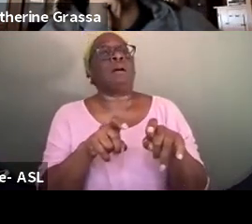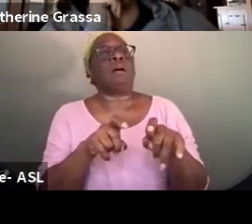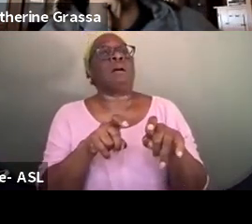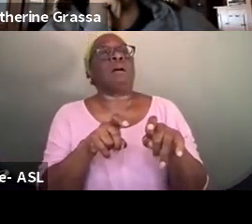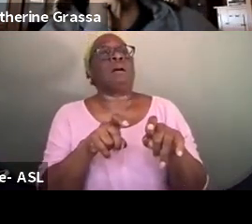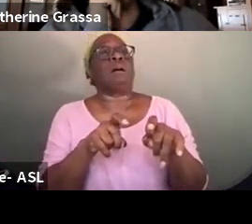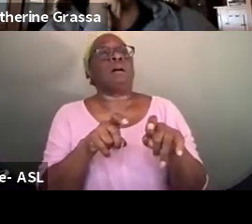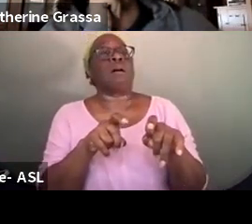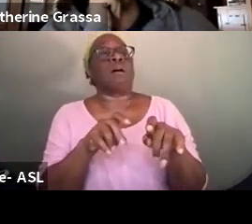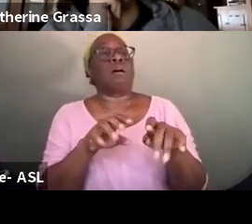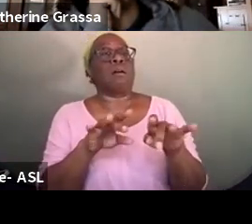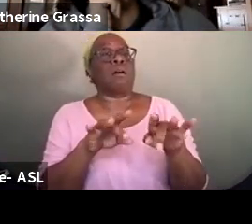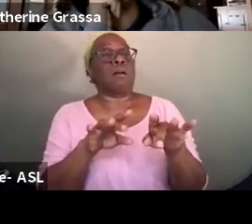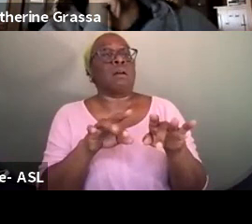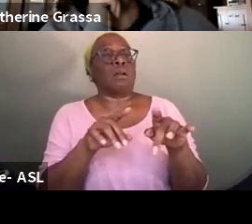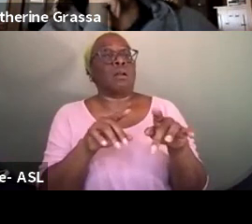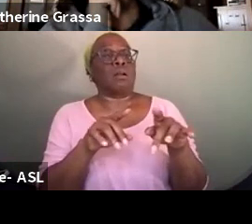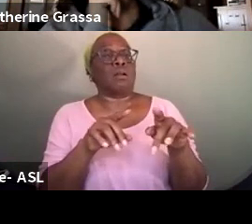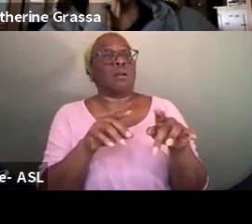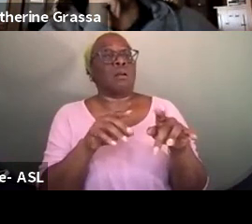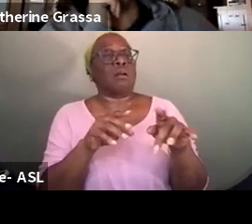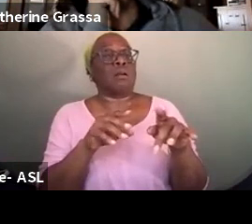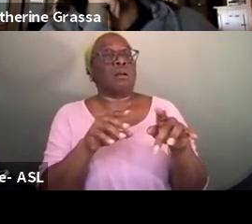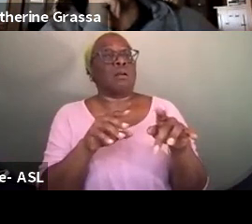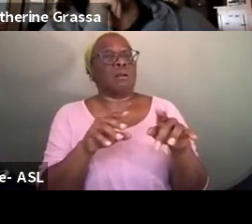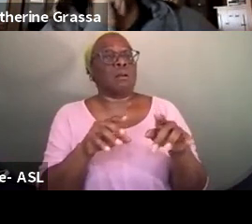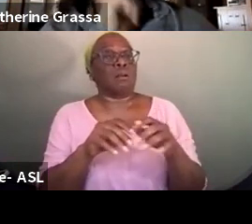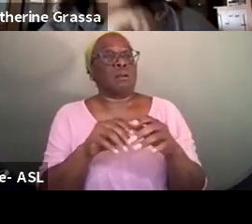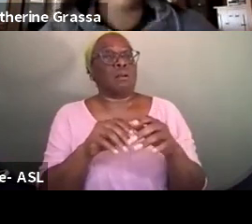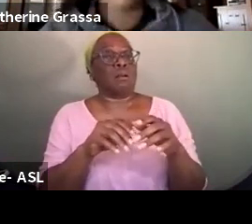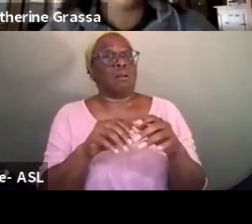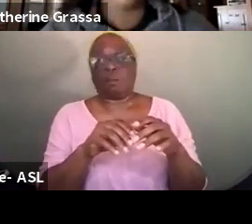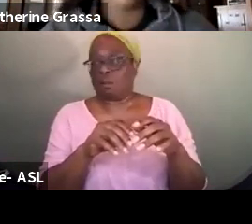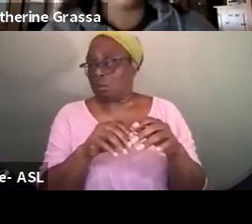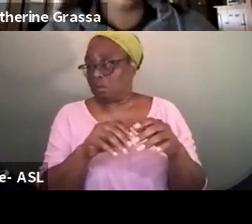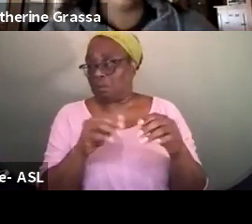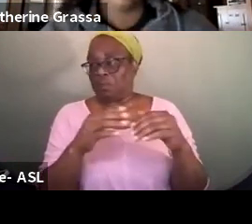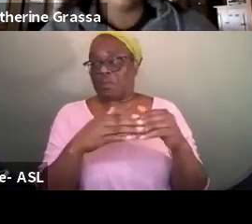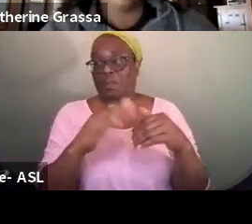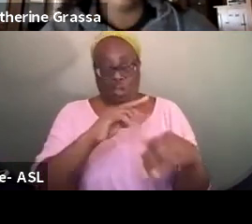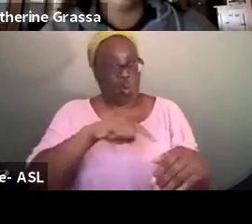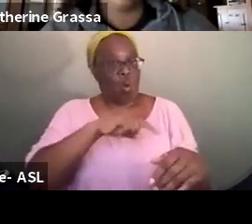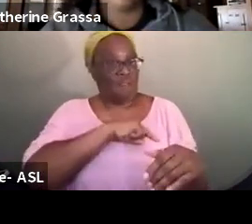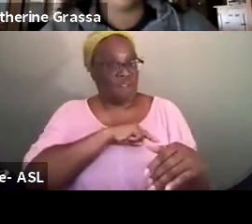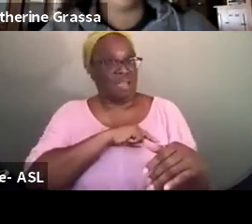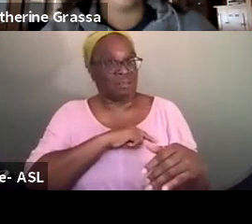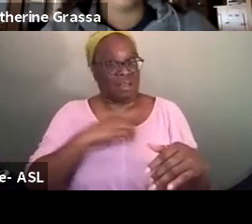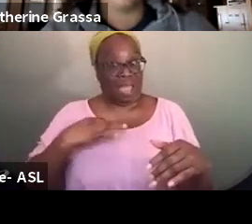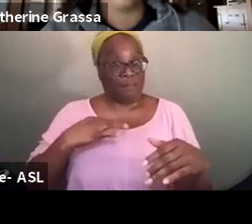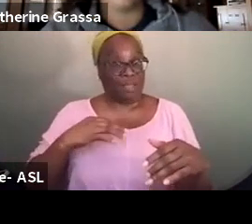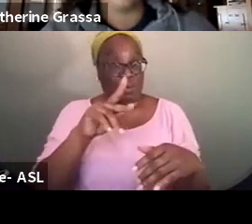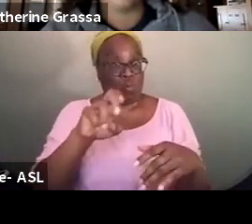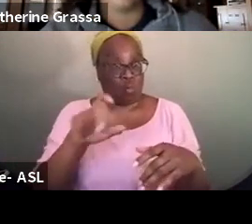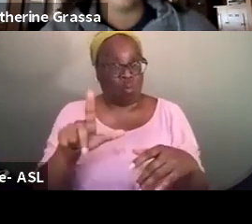it in a manner that gives students the chance to prove that proficiency in either of those ways.